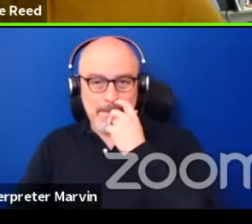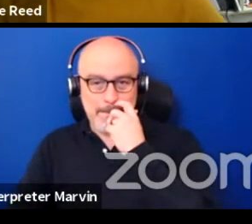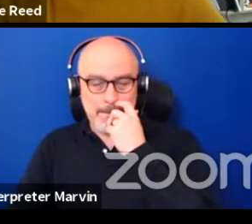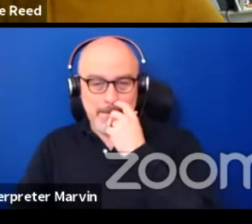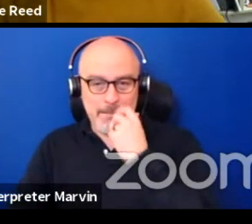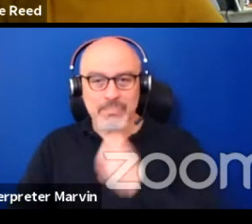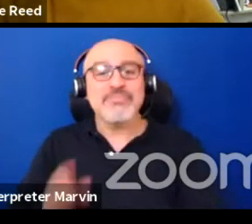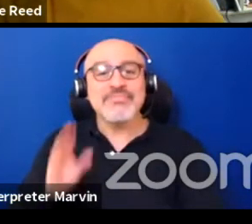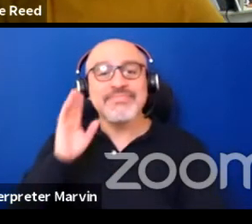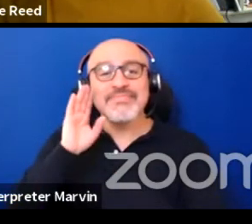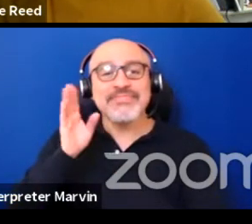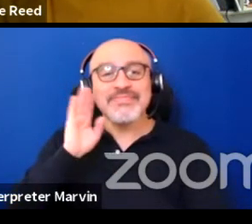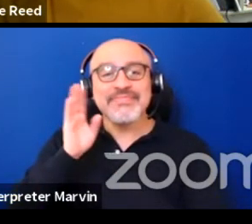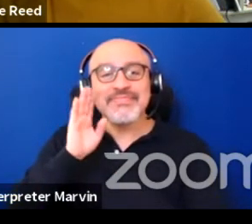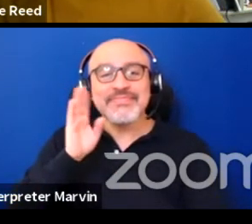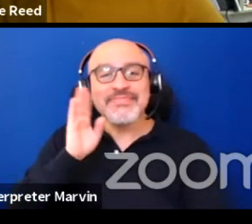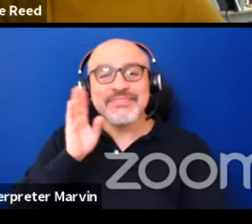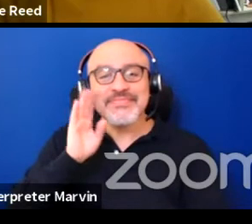Hello.